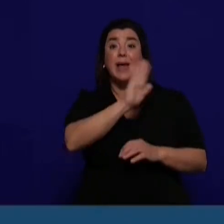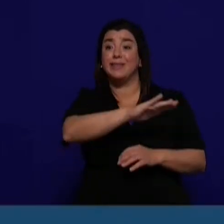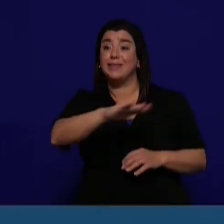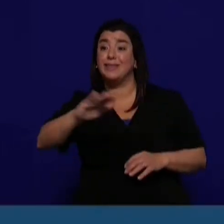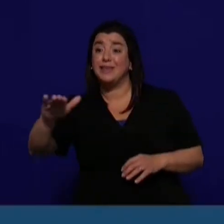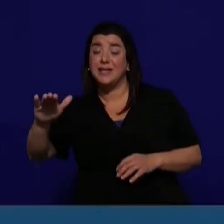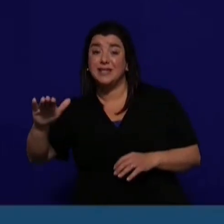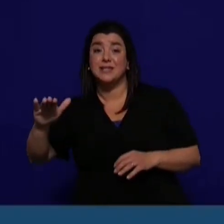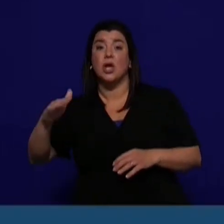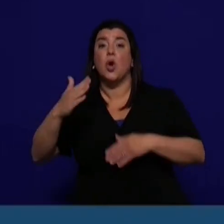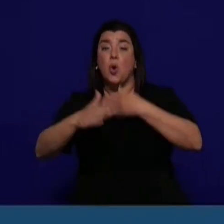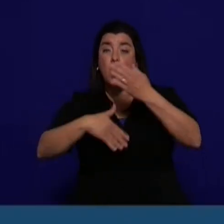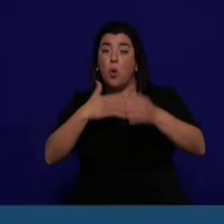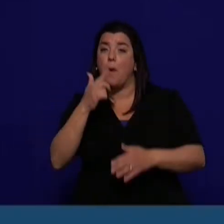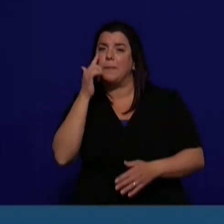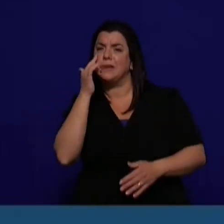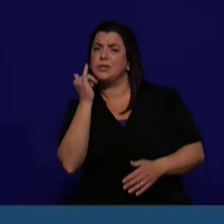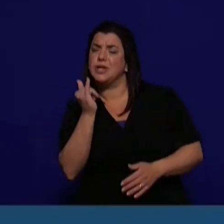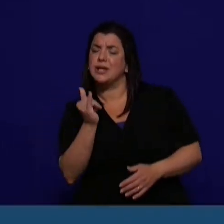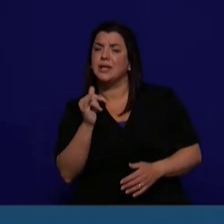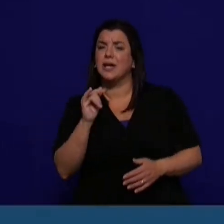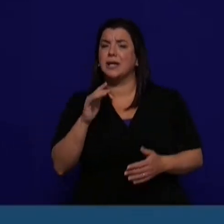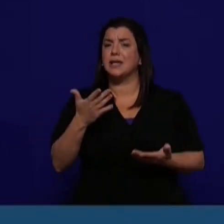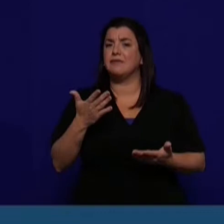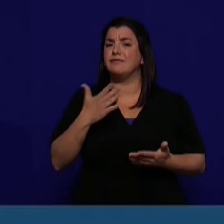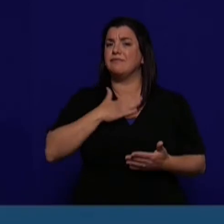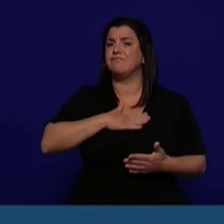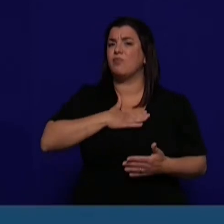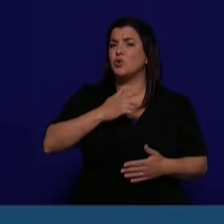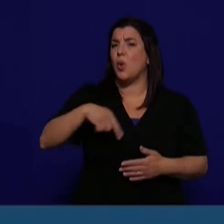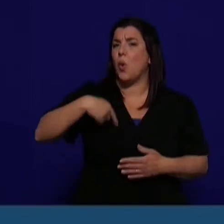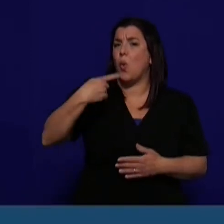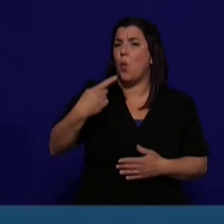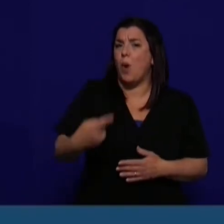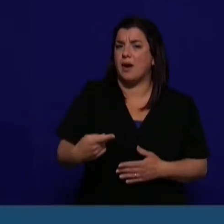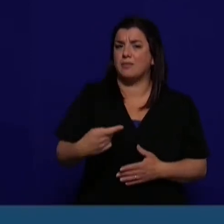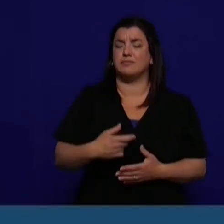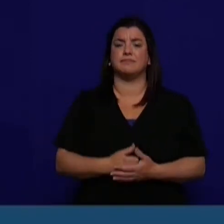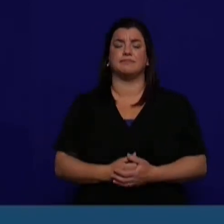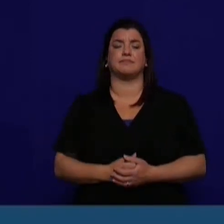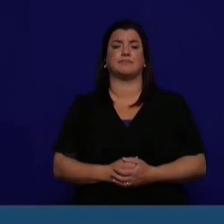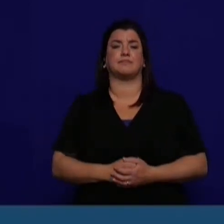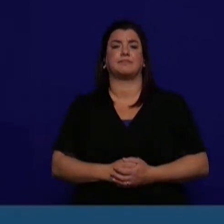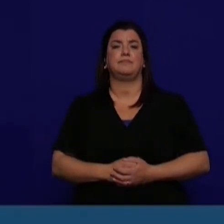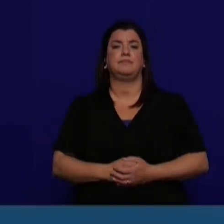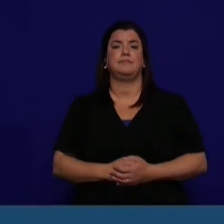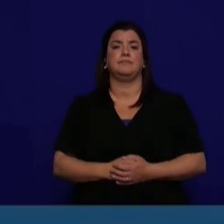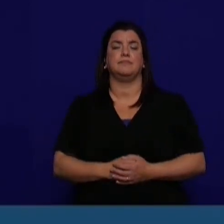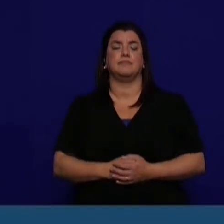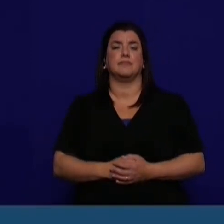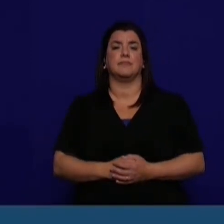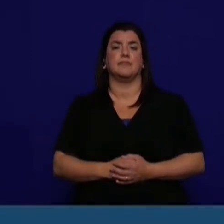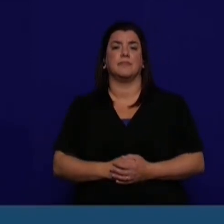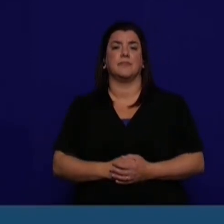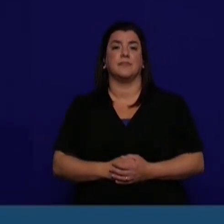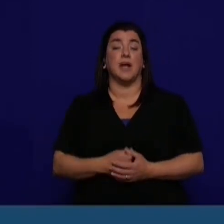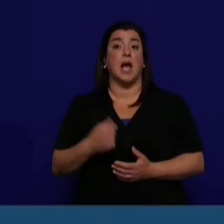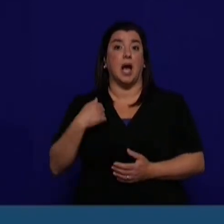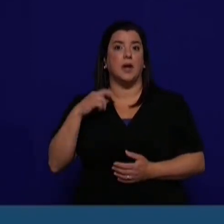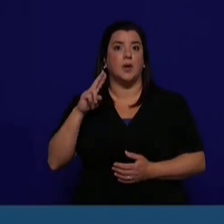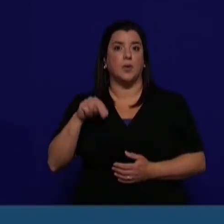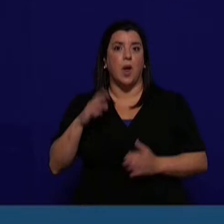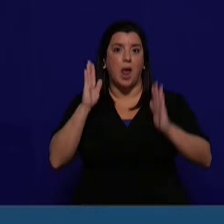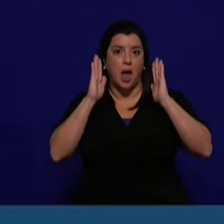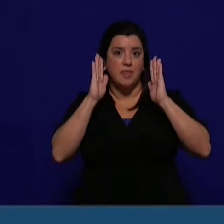tibqa' segwi l-side effects li jista' jkun hemm. U aħna wkoll qegħdin nkunu rigorużi ħafna